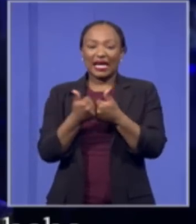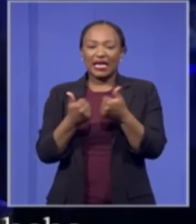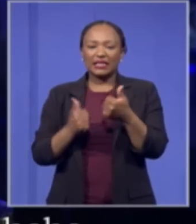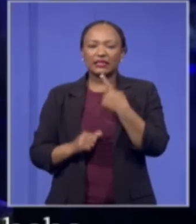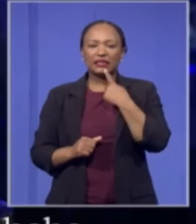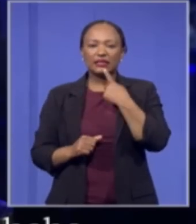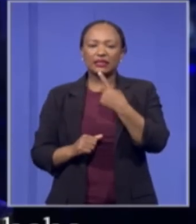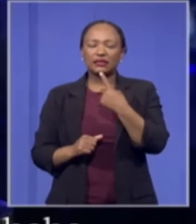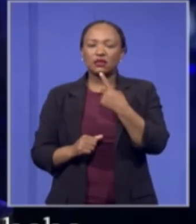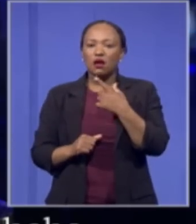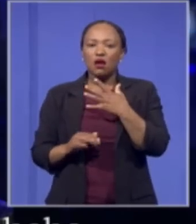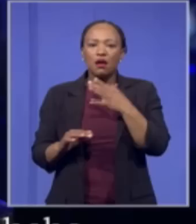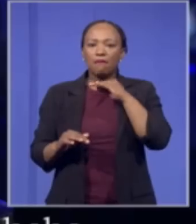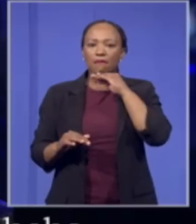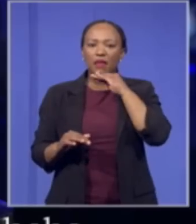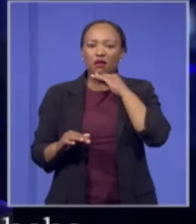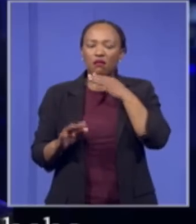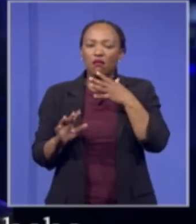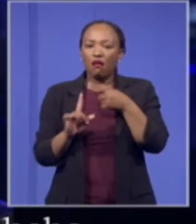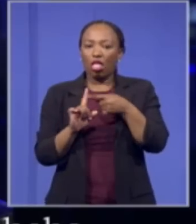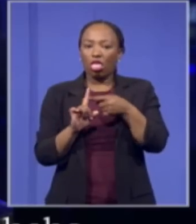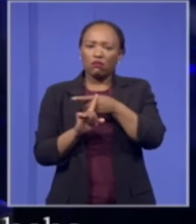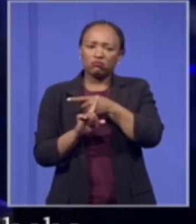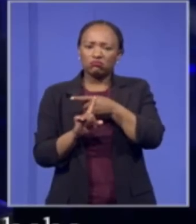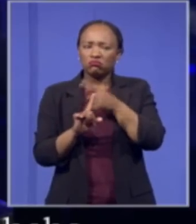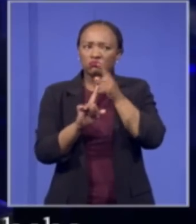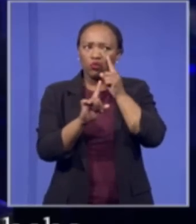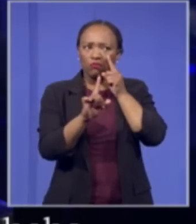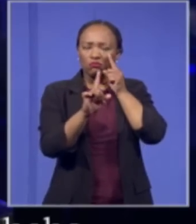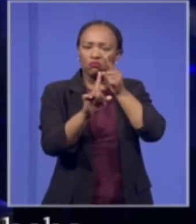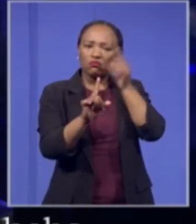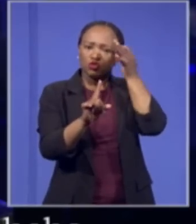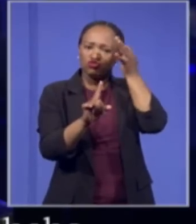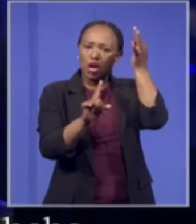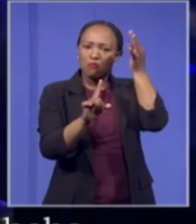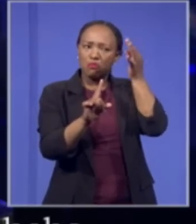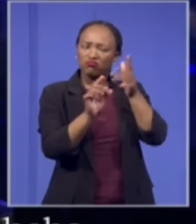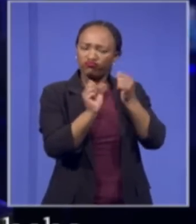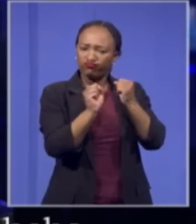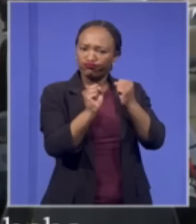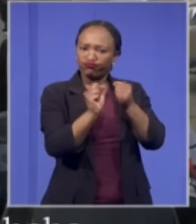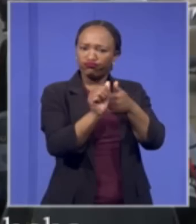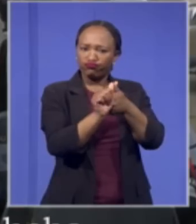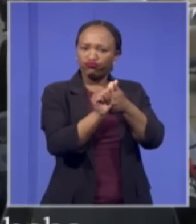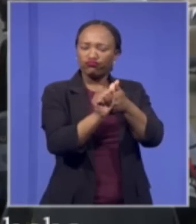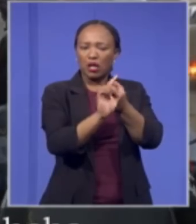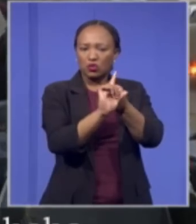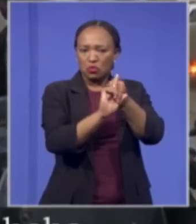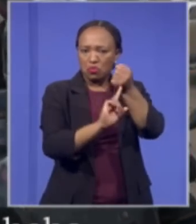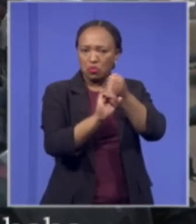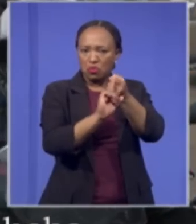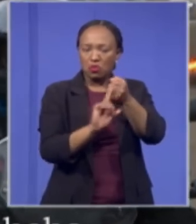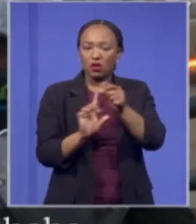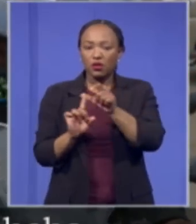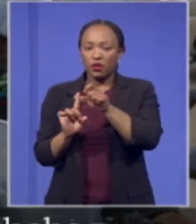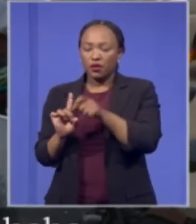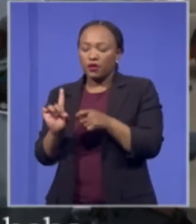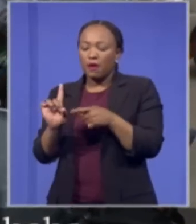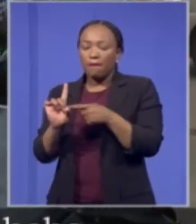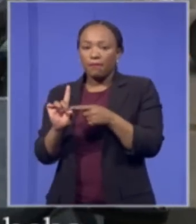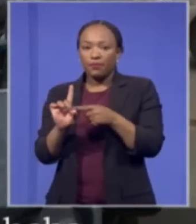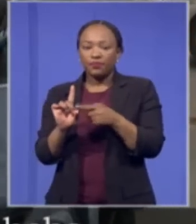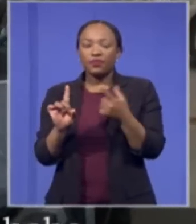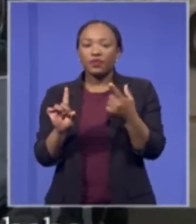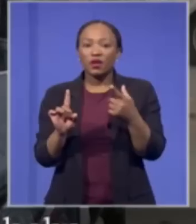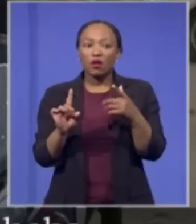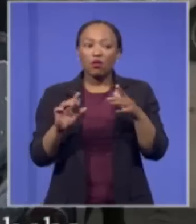di a lokela ho ntsha motjheng wa ho latela ditoro tsa hao. Bridges eo e leng thatohatsi